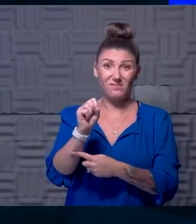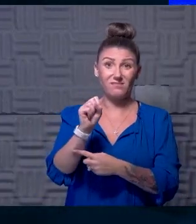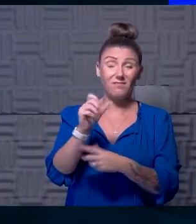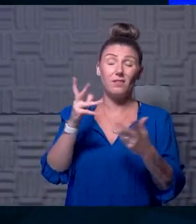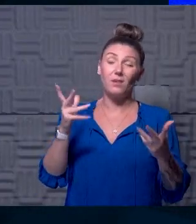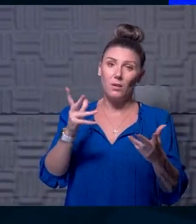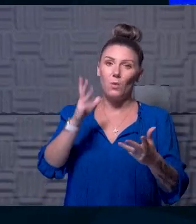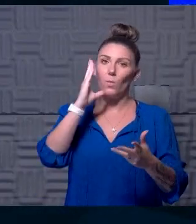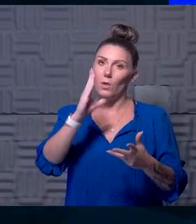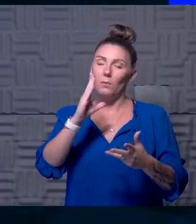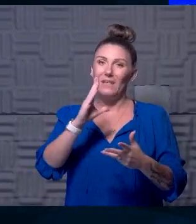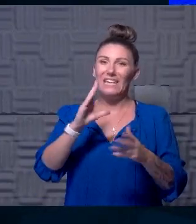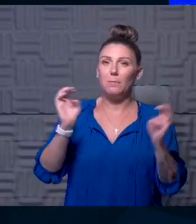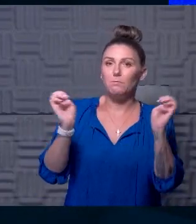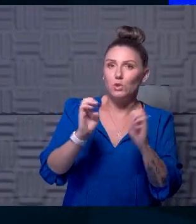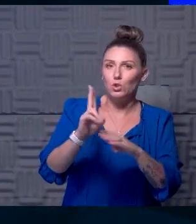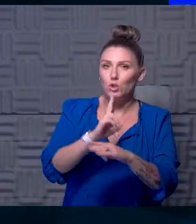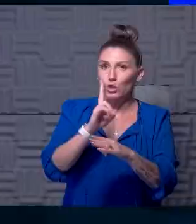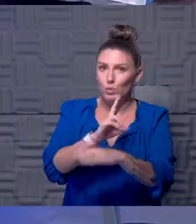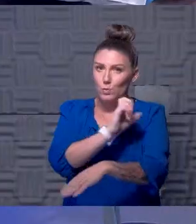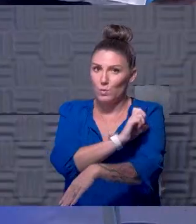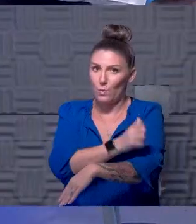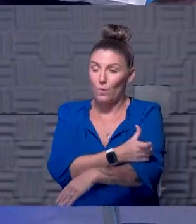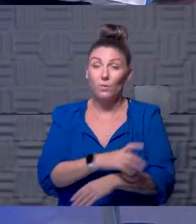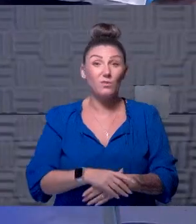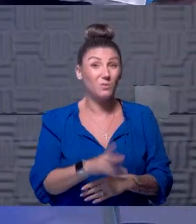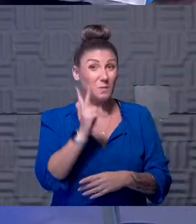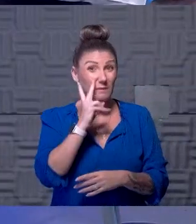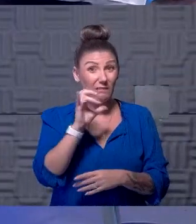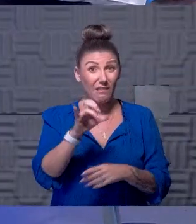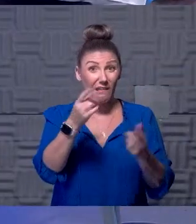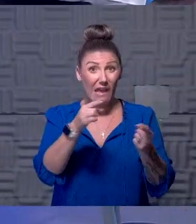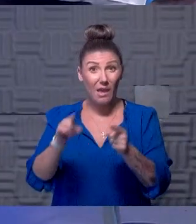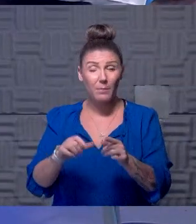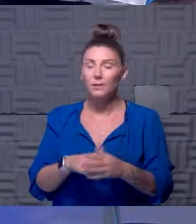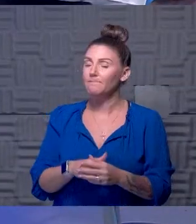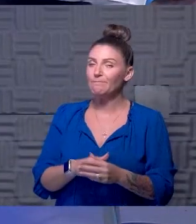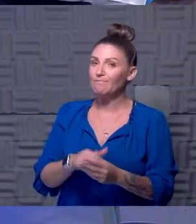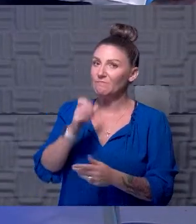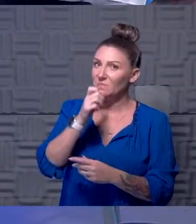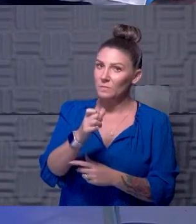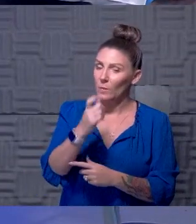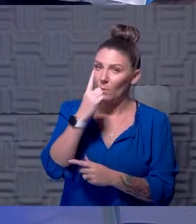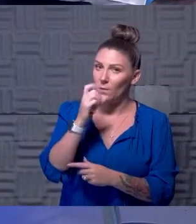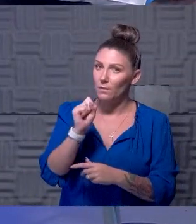use authorization. Do you see that coming, Mario? I don't think so. I think the